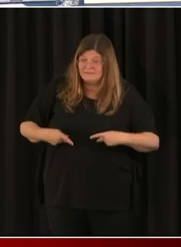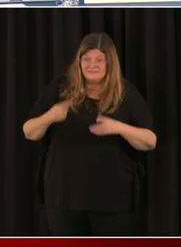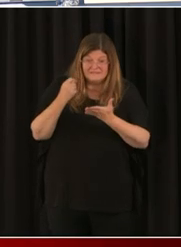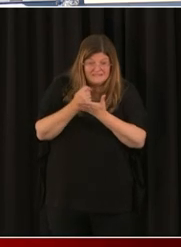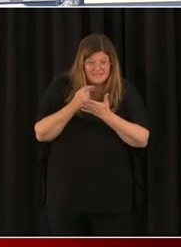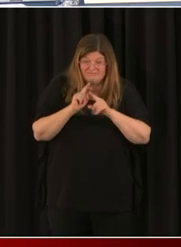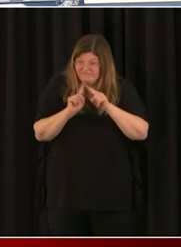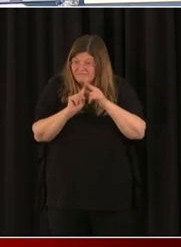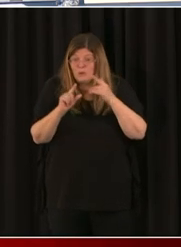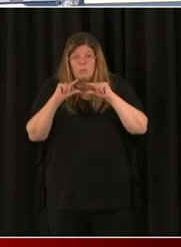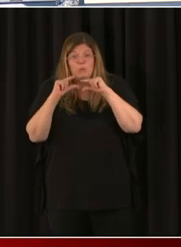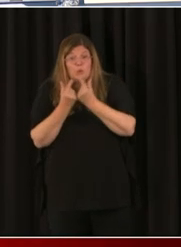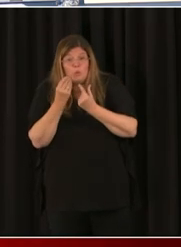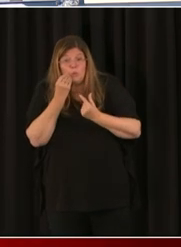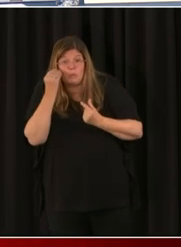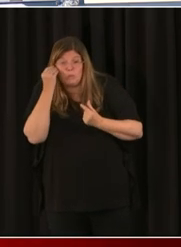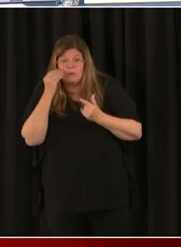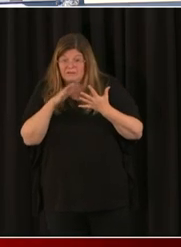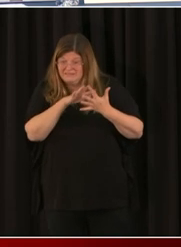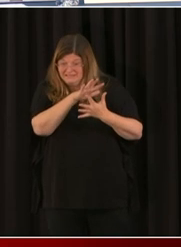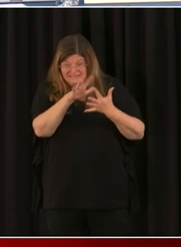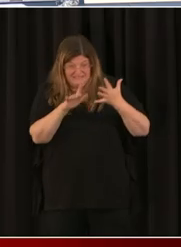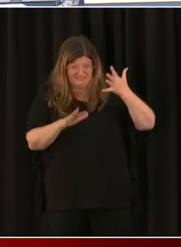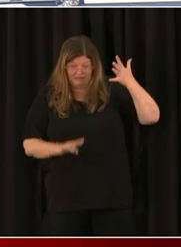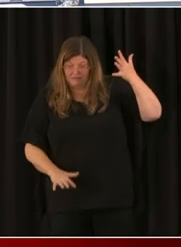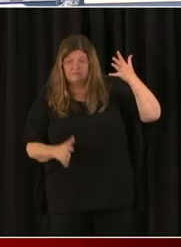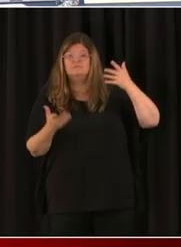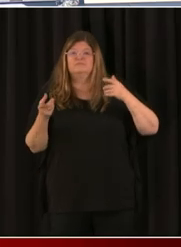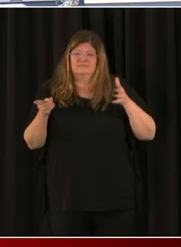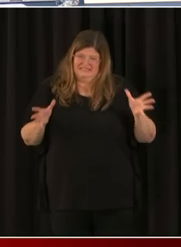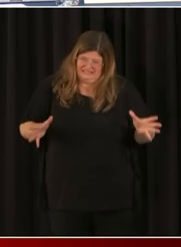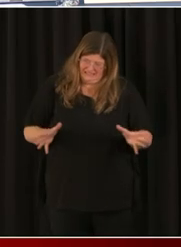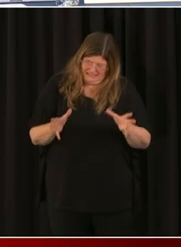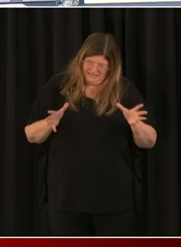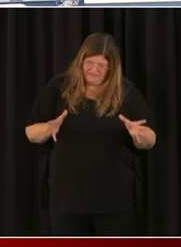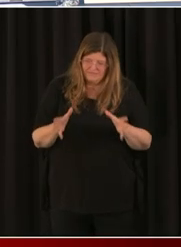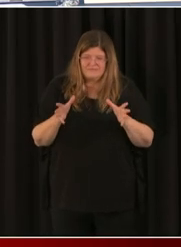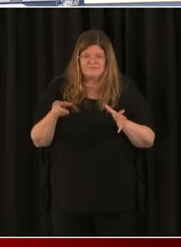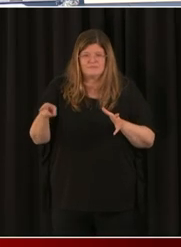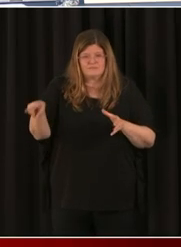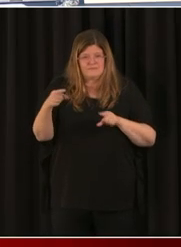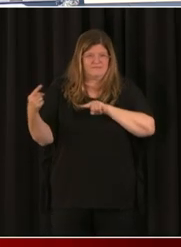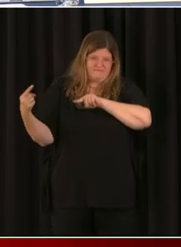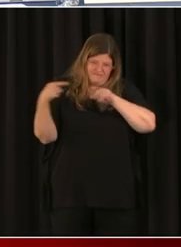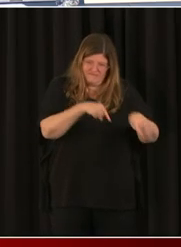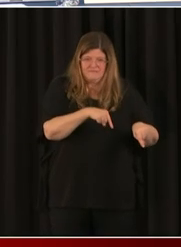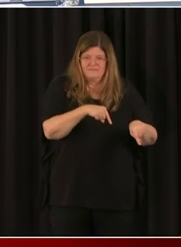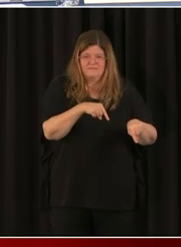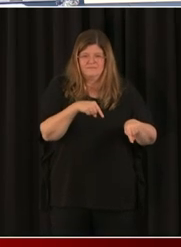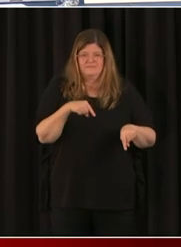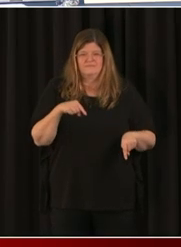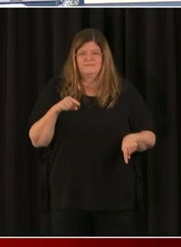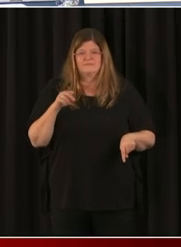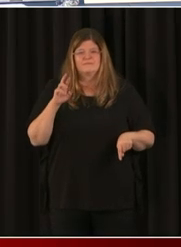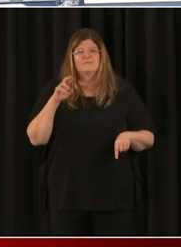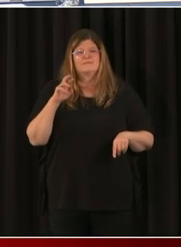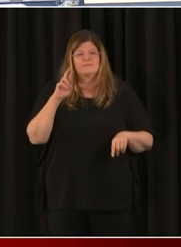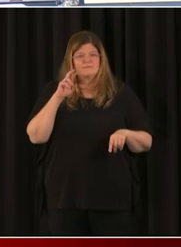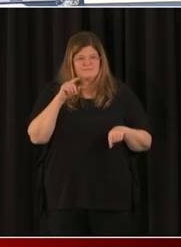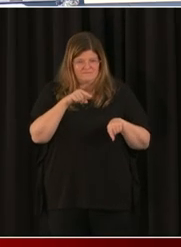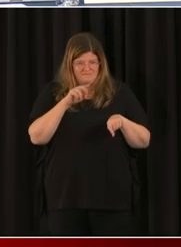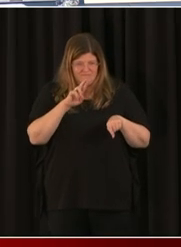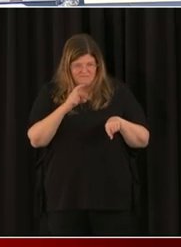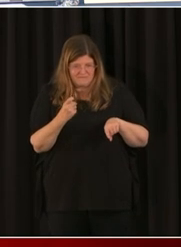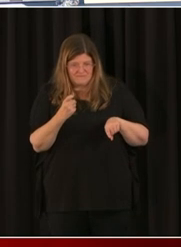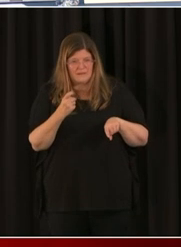in an outpatient environment, we're really, in home health aides, we're really targeting for you to go to these pharmacists, to these